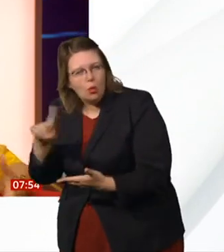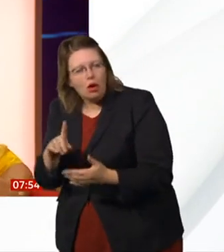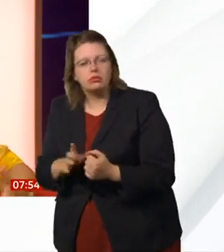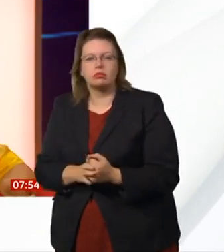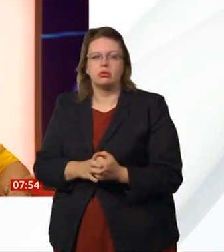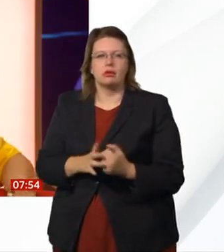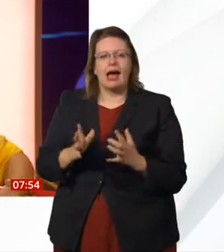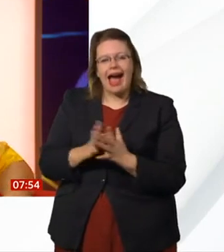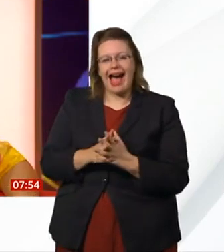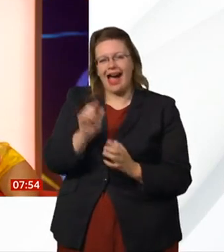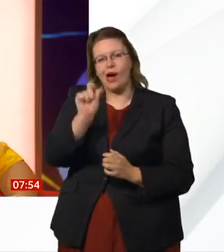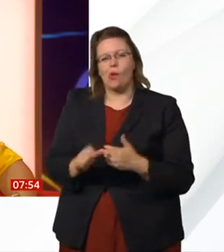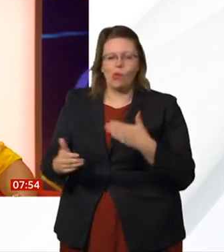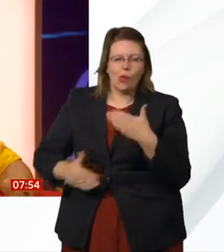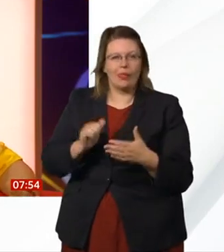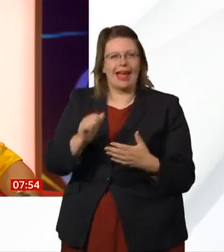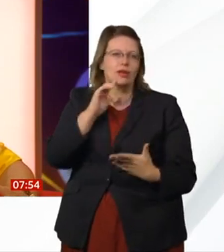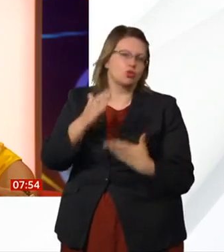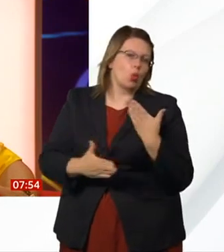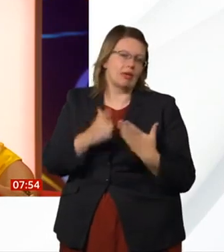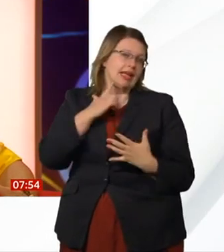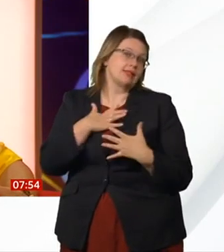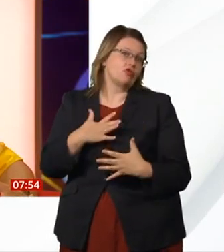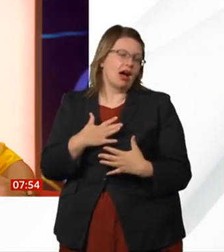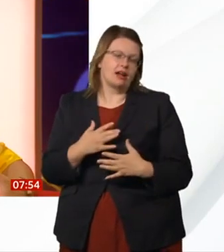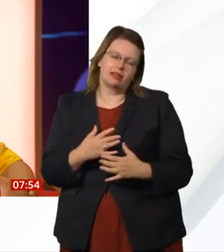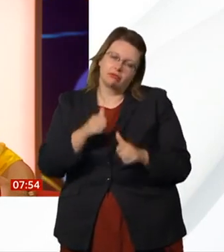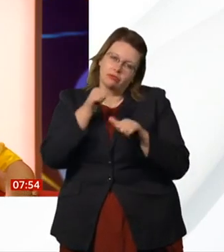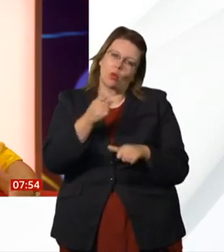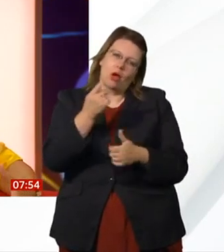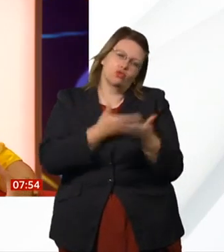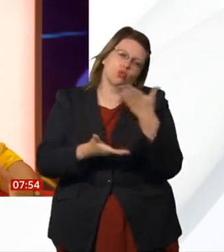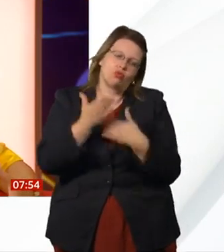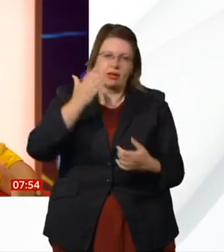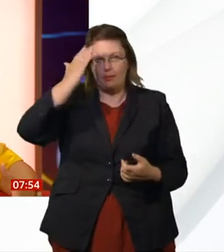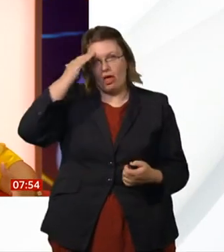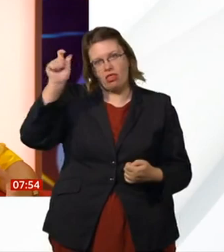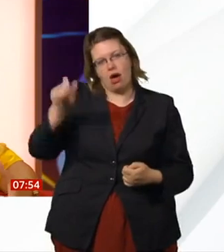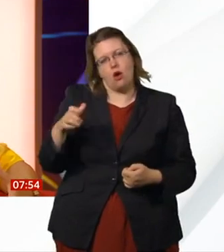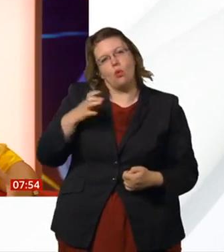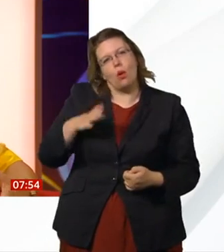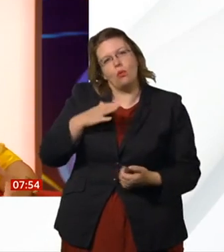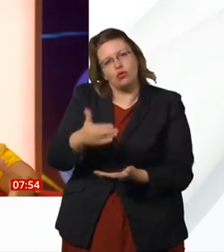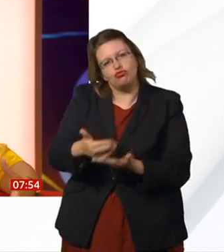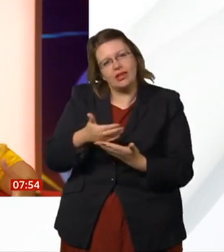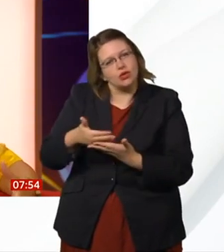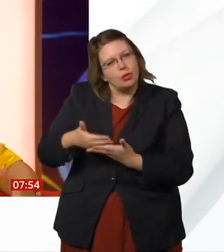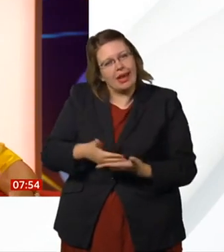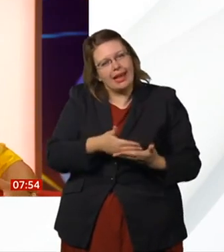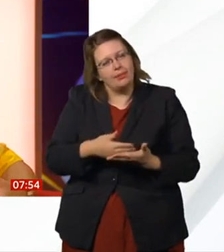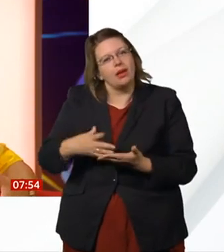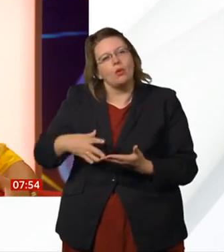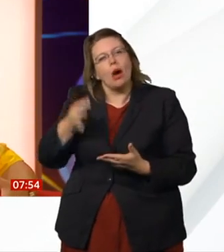be surprised? I mean, one of my favorite 500-word stories was about a mother desperately trying to rescue her babies from a